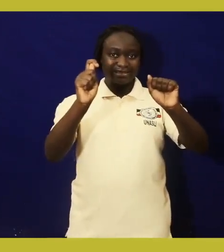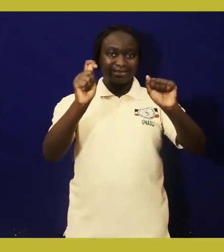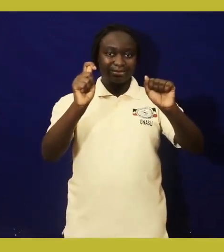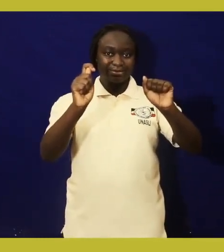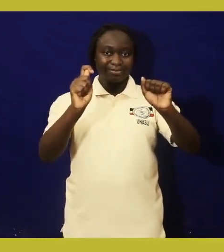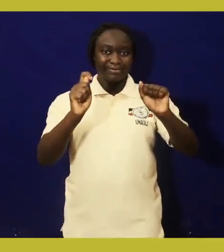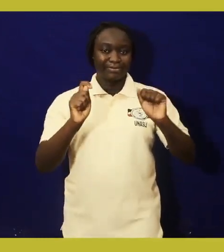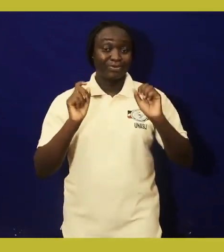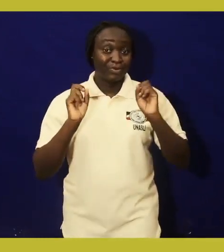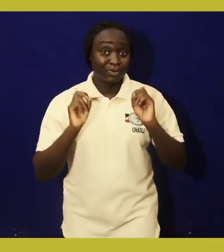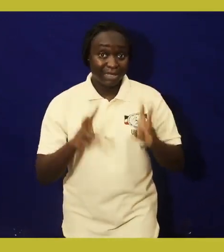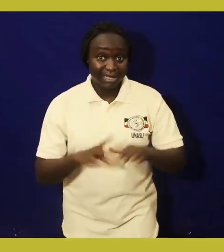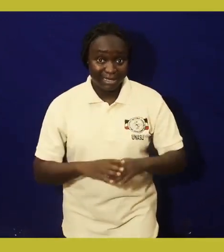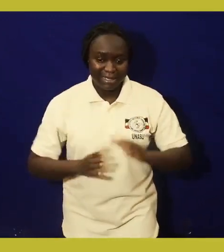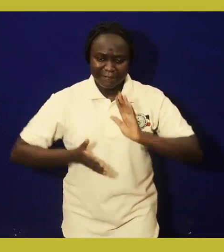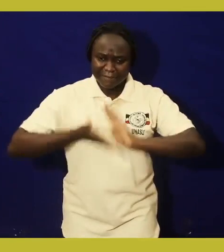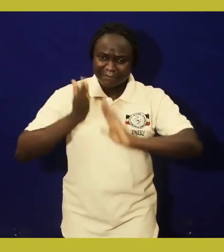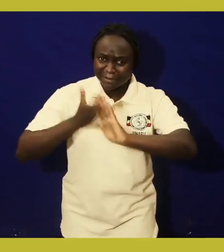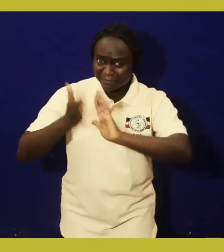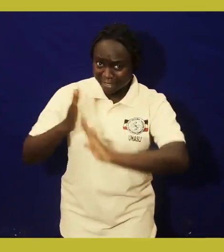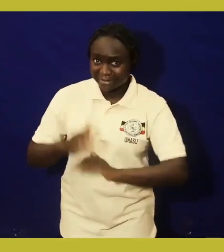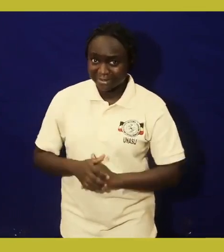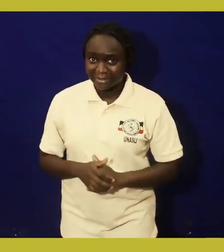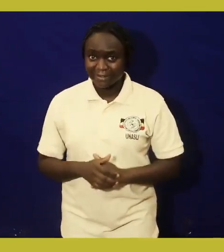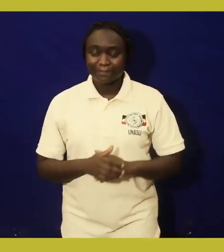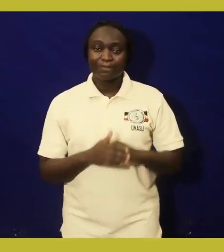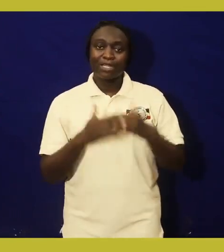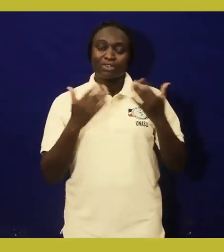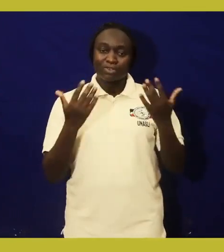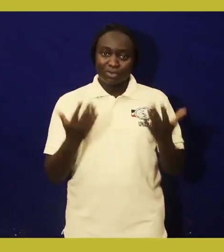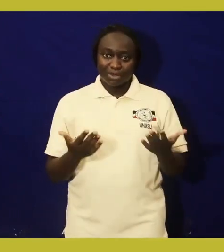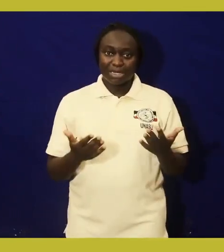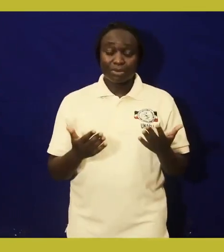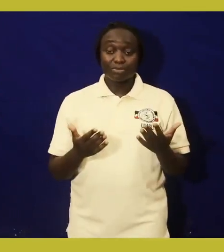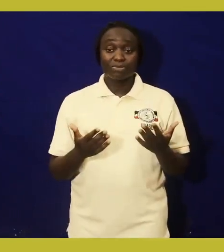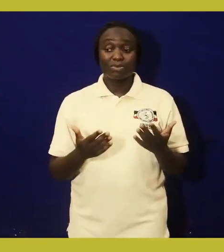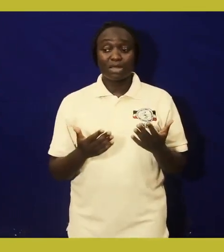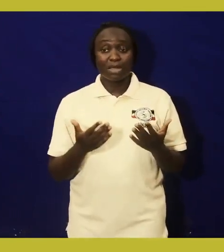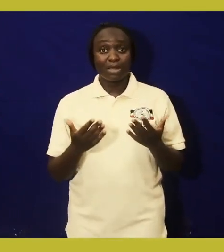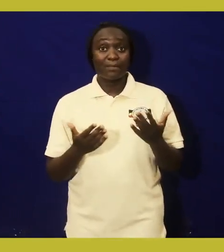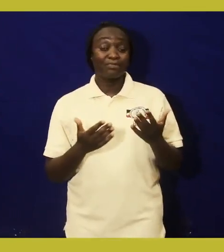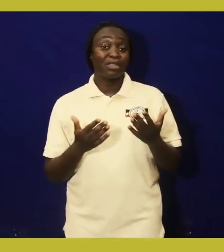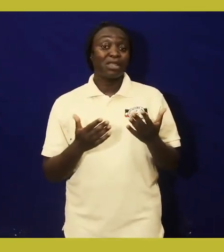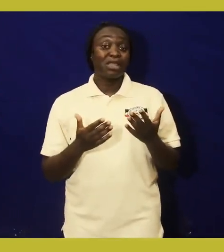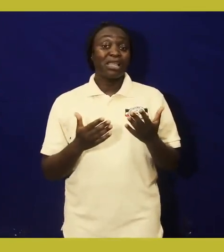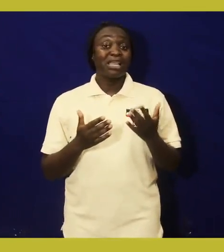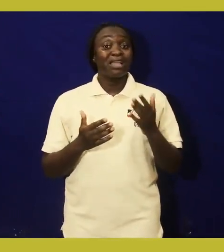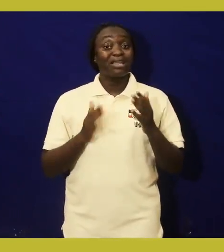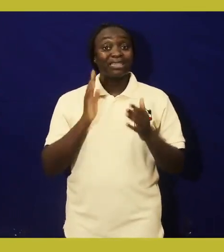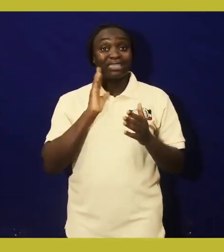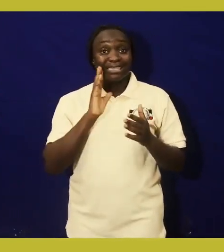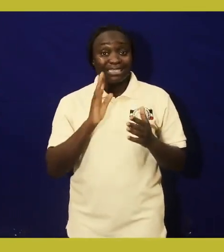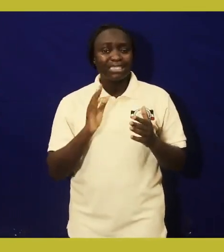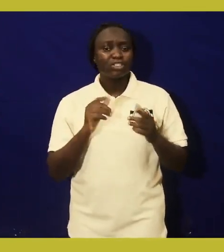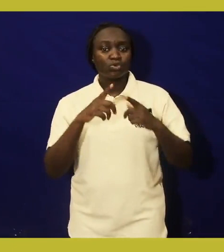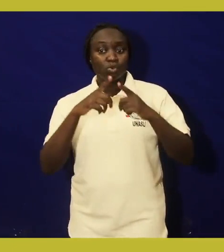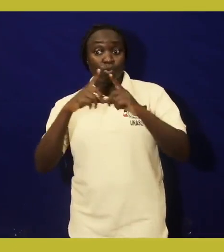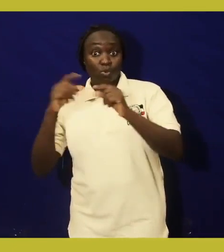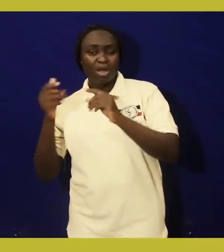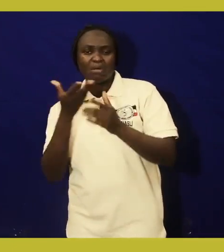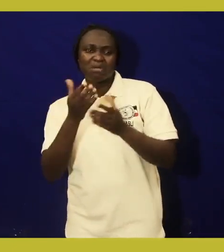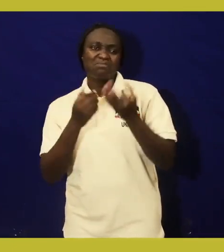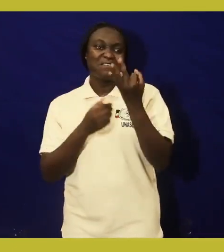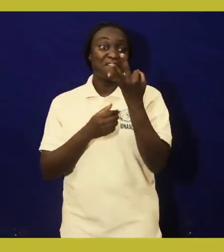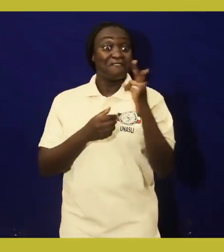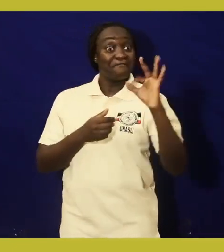Fast. Okay, now we can read English words which begin with fa. Now